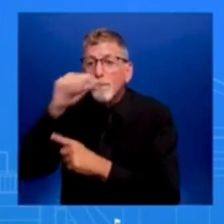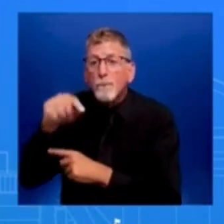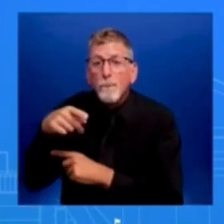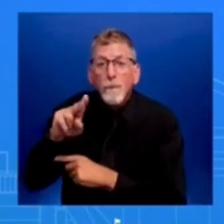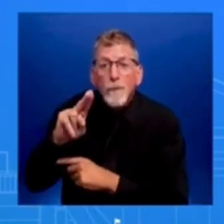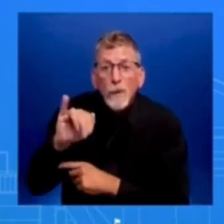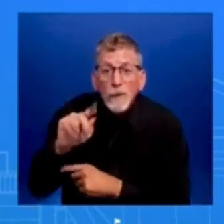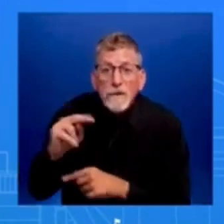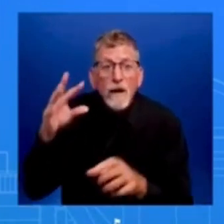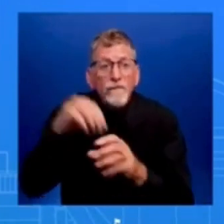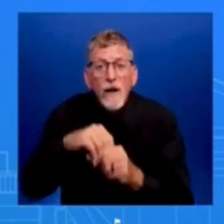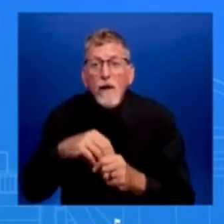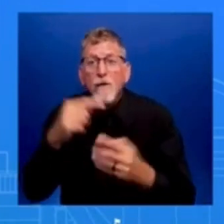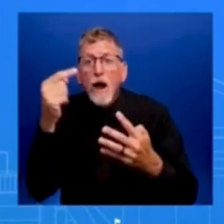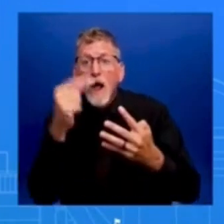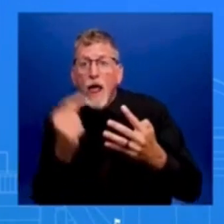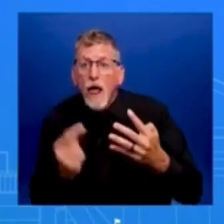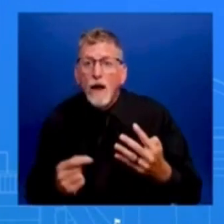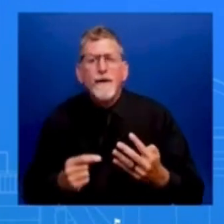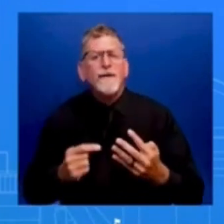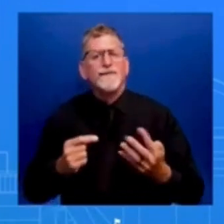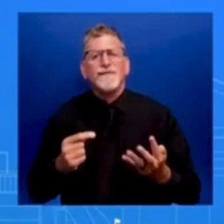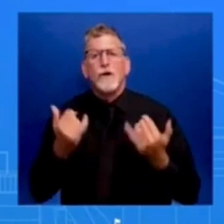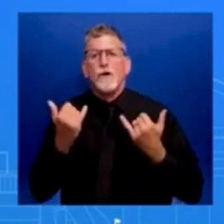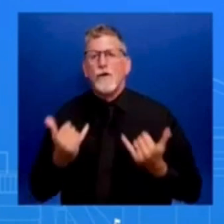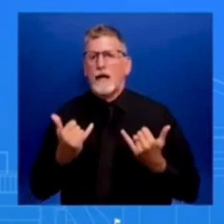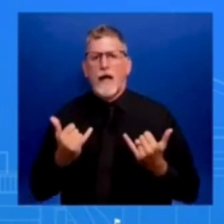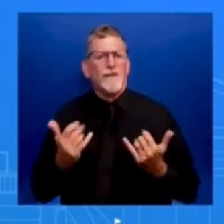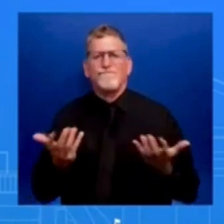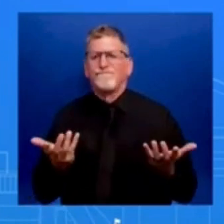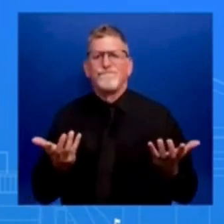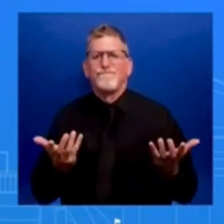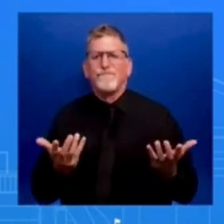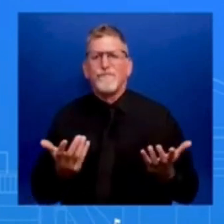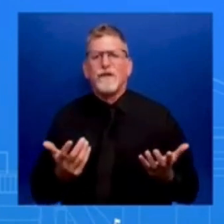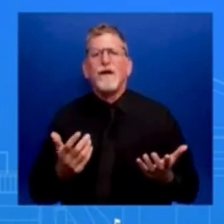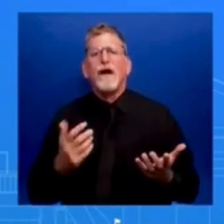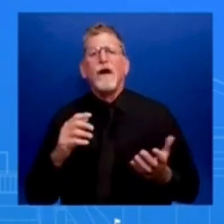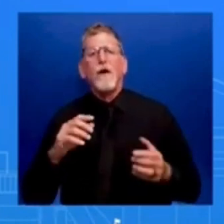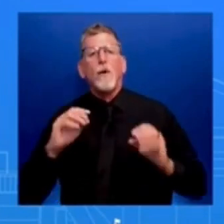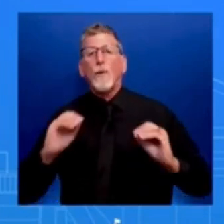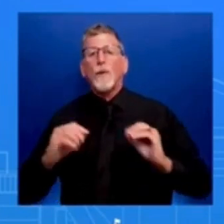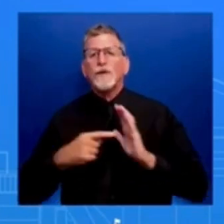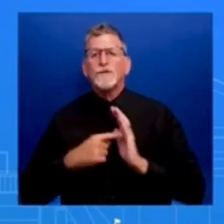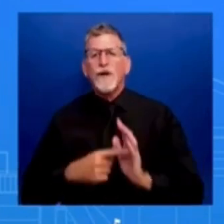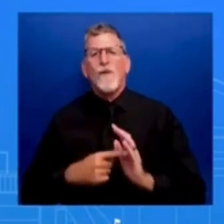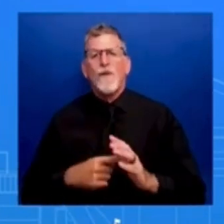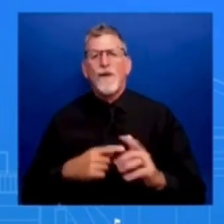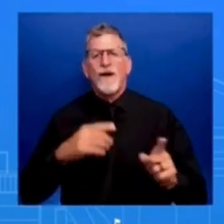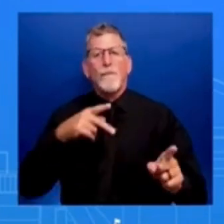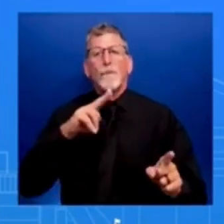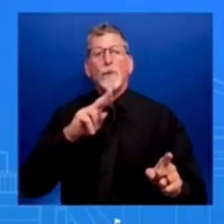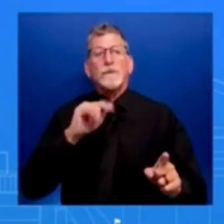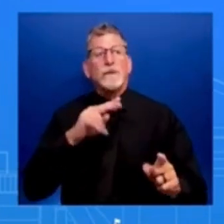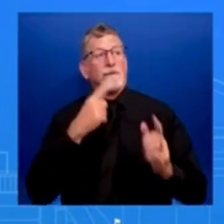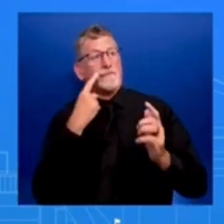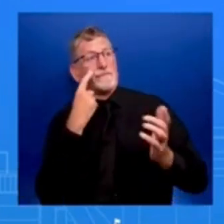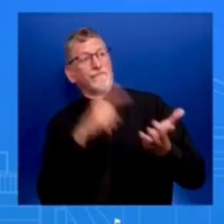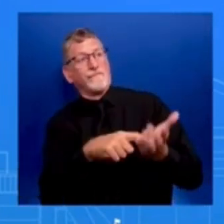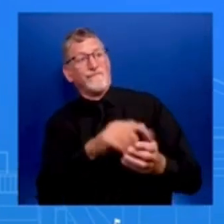seen incredible indications of Russian or Wagner involvement. But to the U.S. citizens